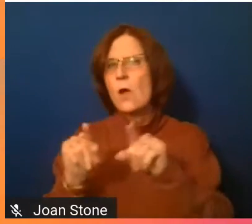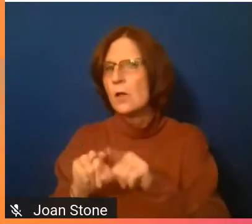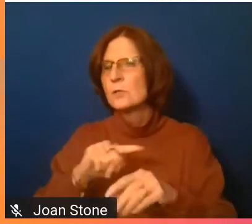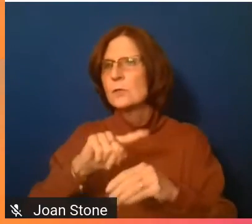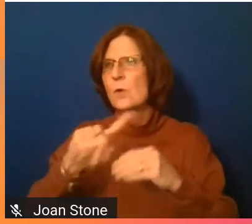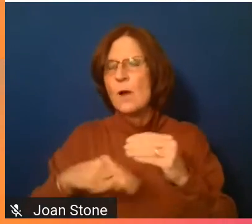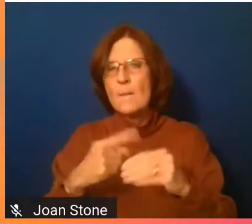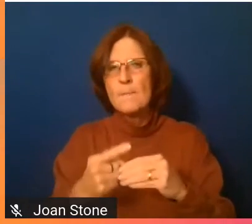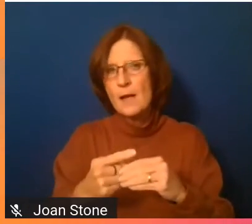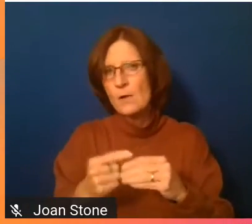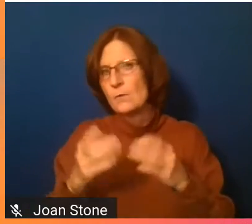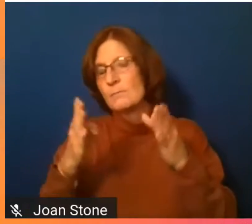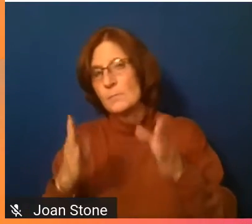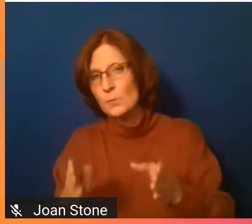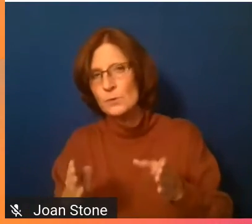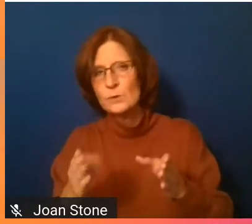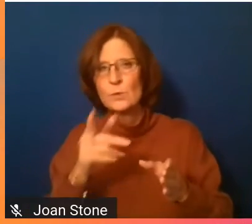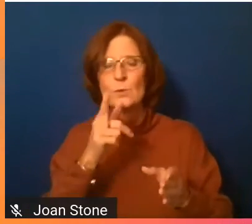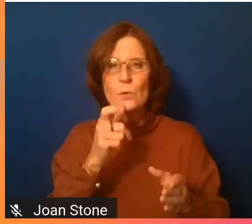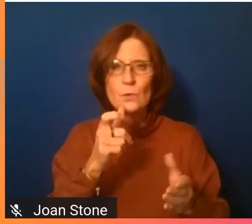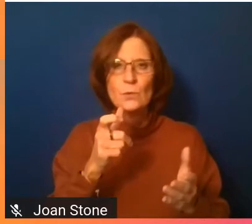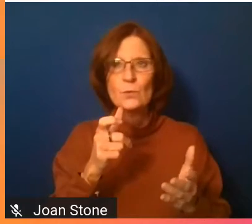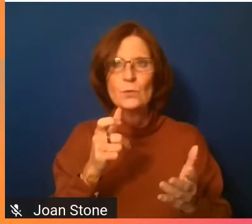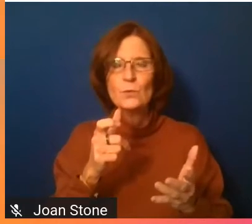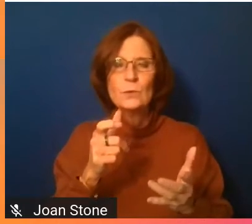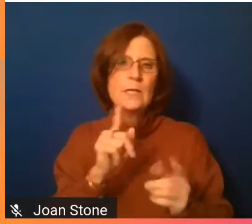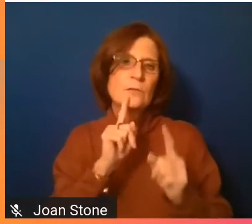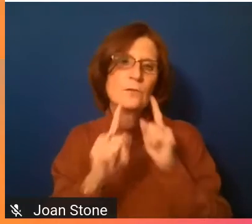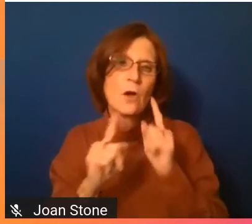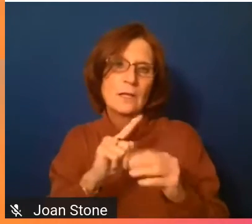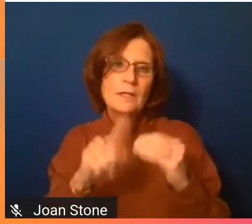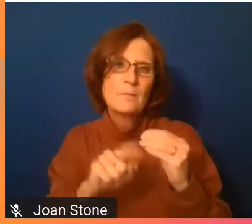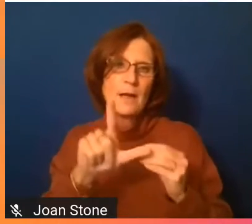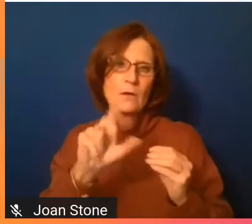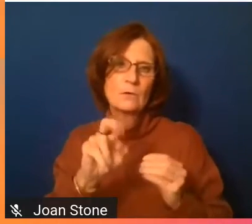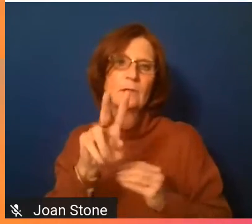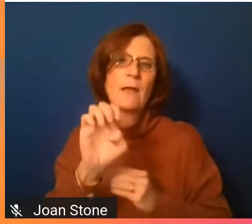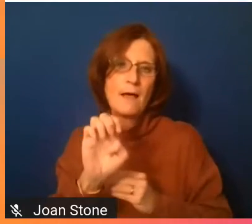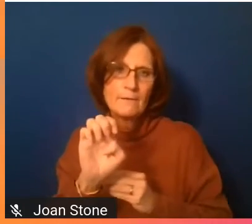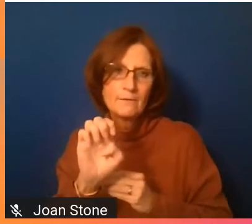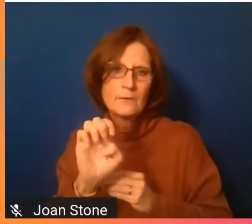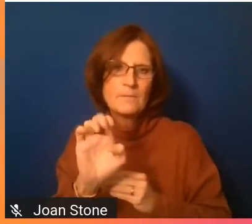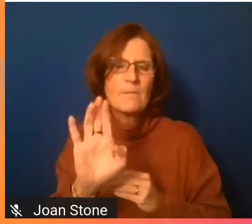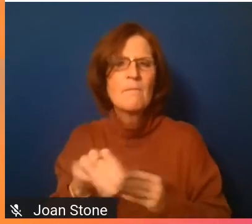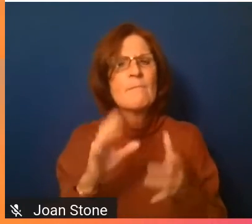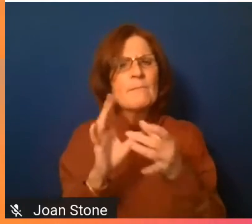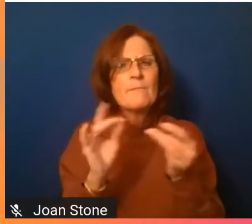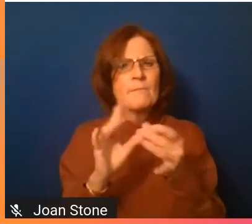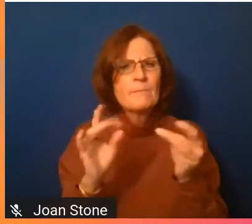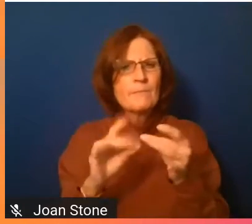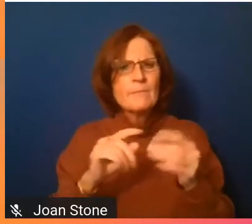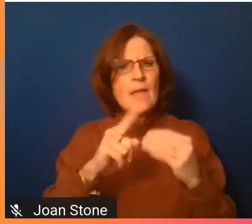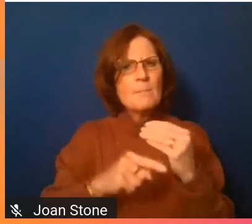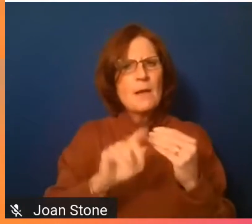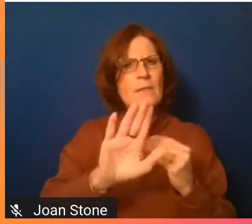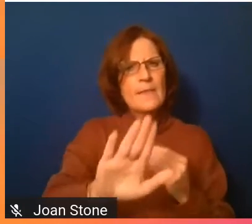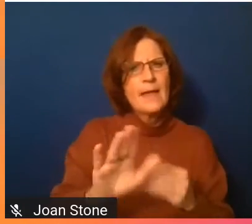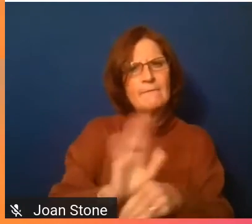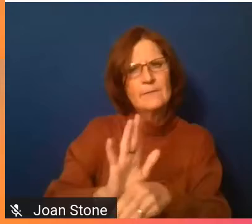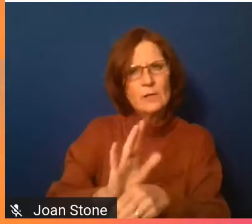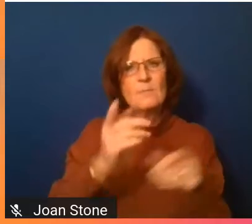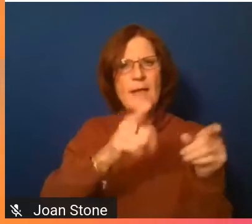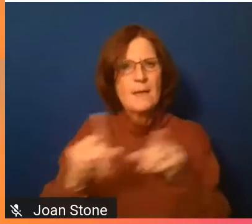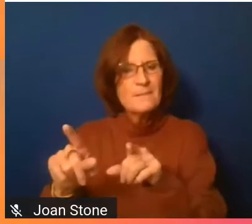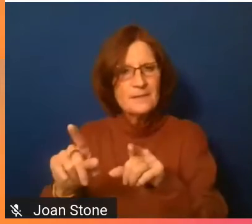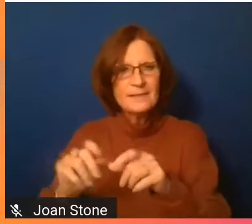somebody seeking love and intimacy. Tell us a little bit about how that film came to be, because I think